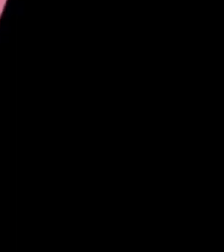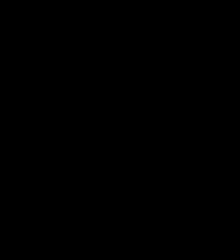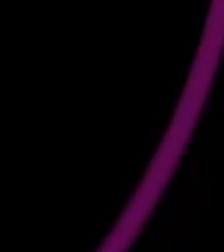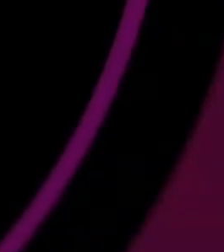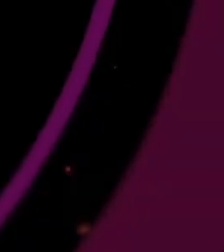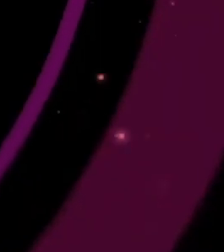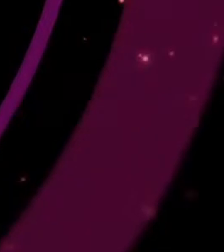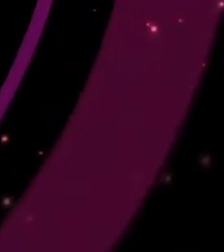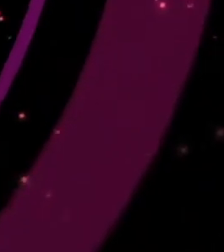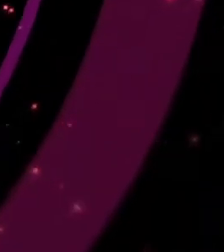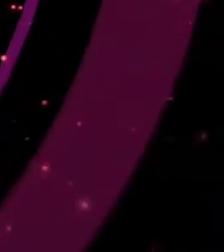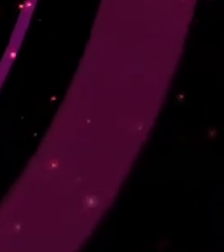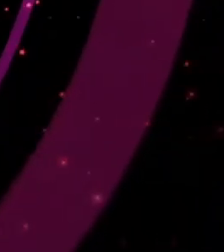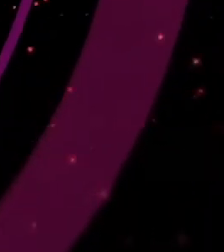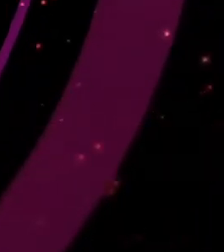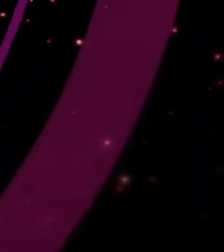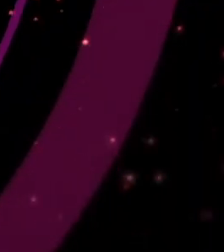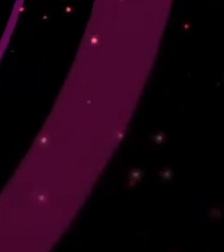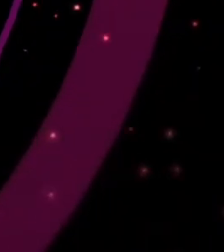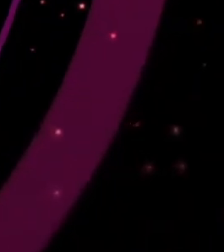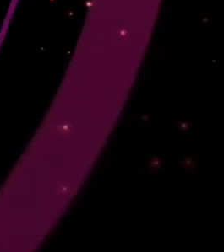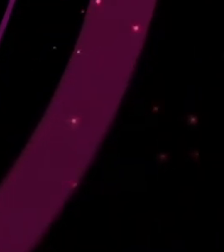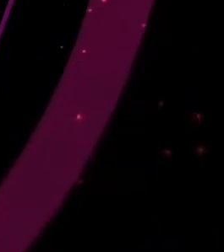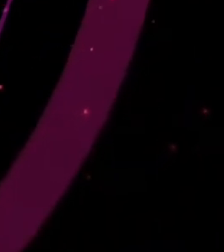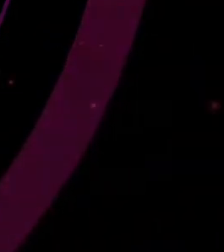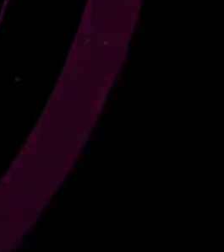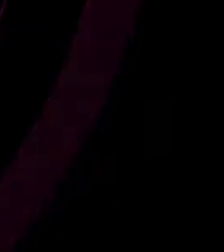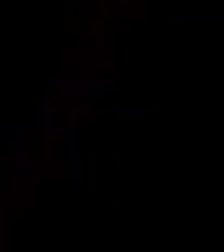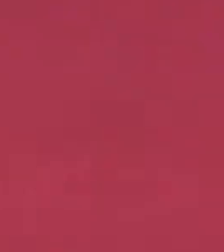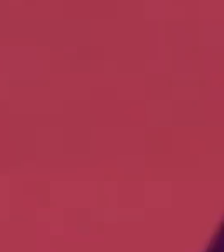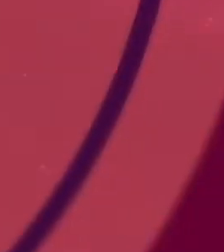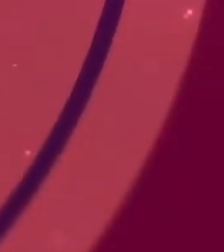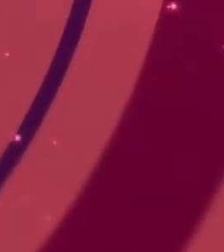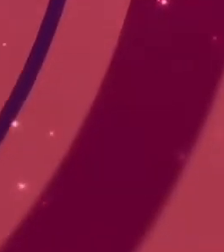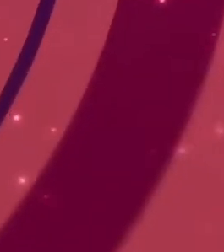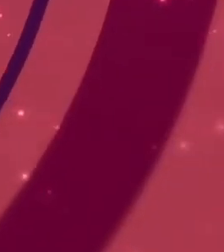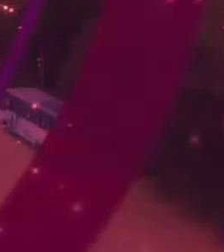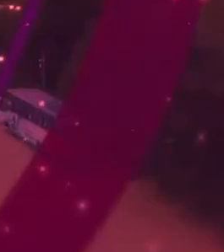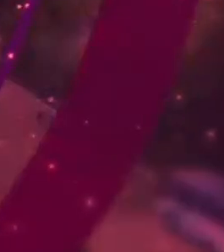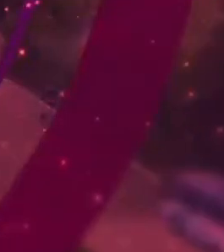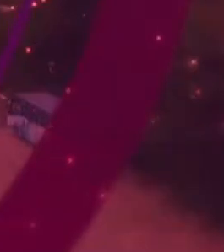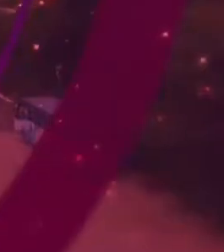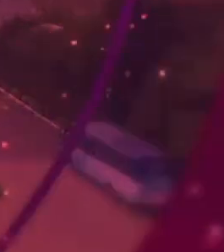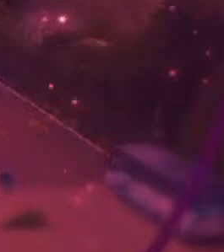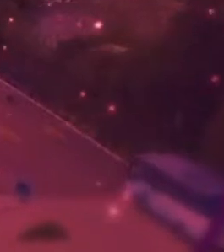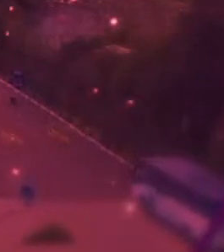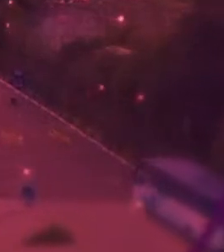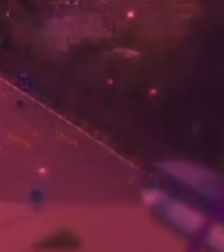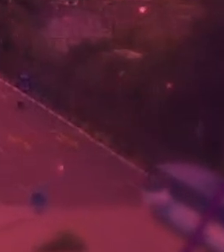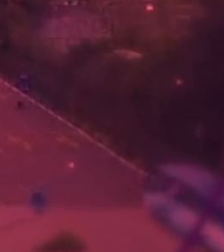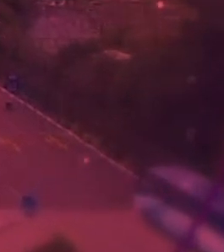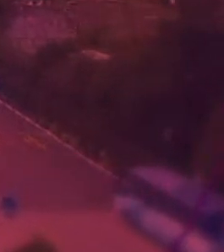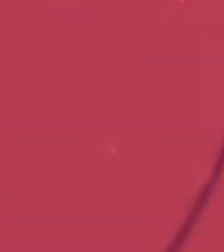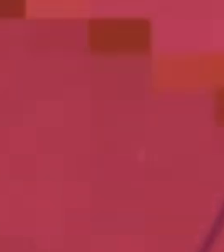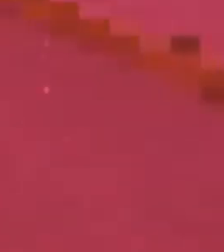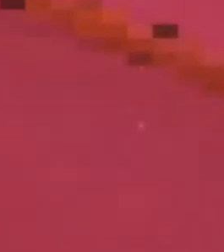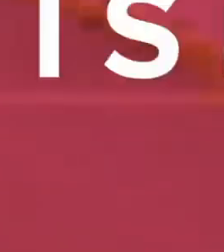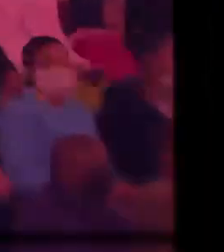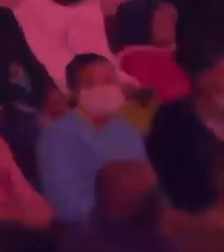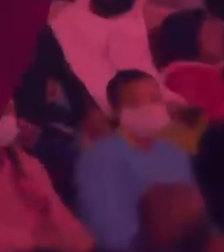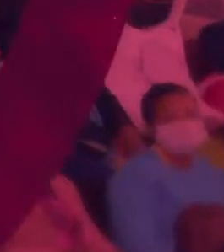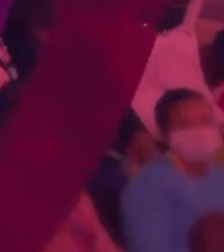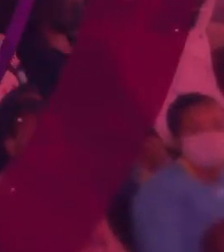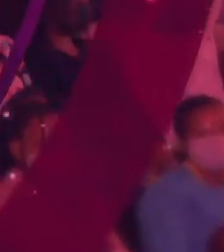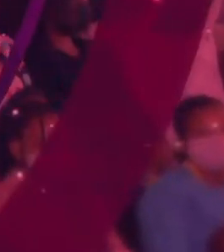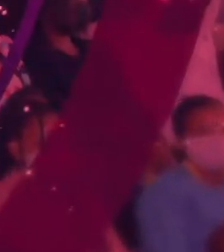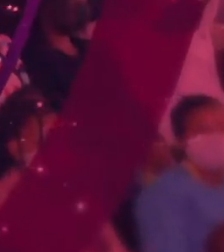as we continue to worship you and to honor you. For this is our prayer of faith, in the name of the Father, of the Son, and of the